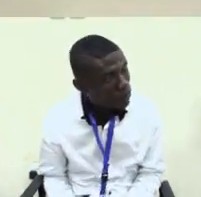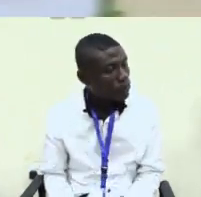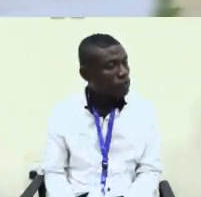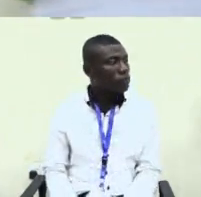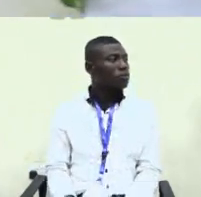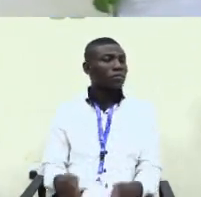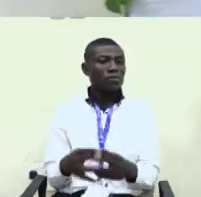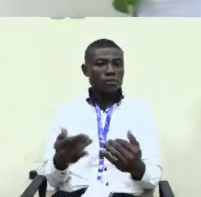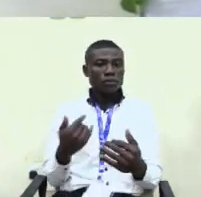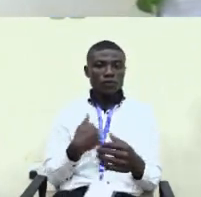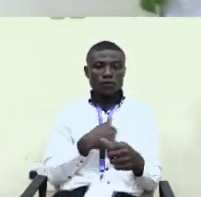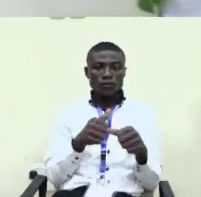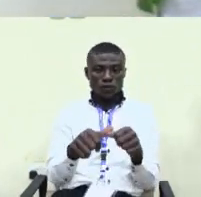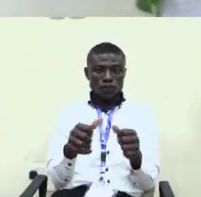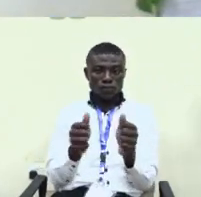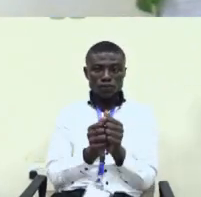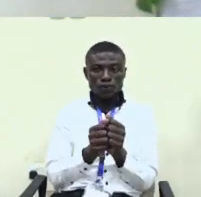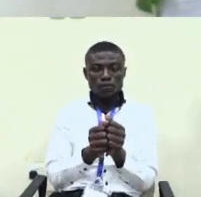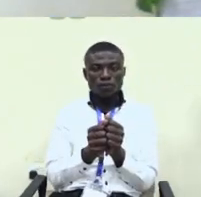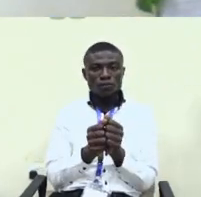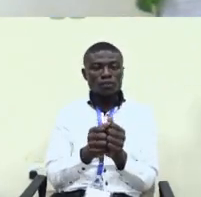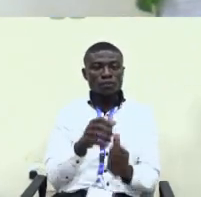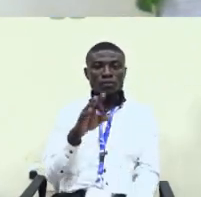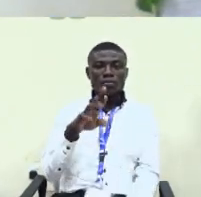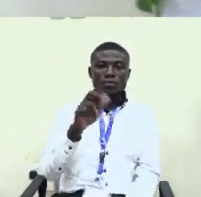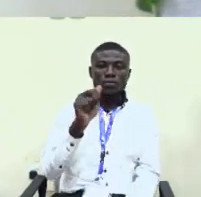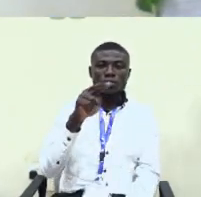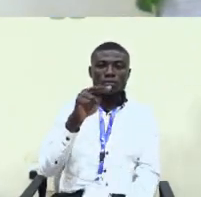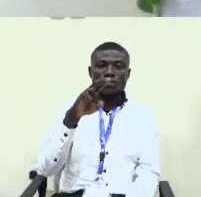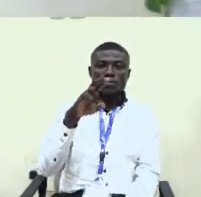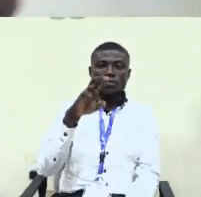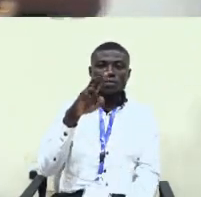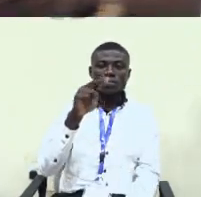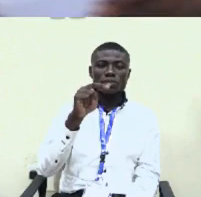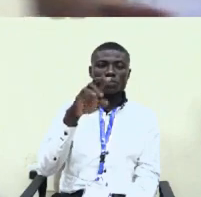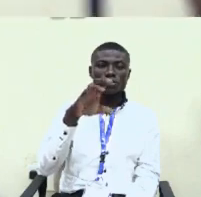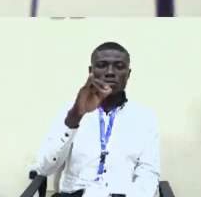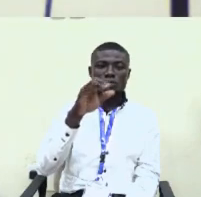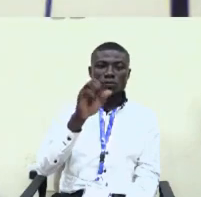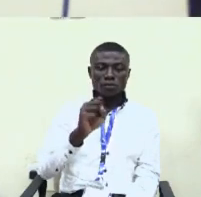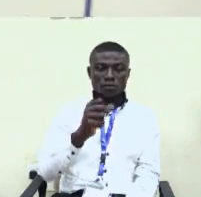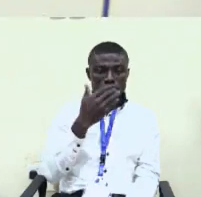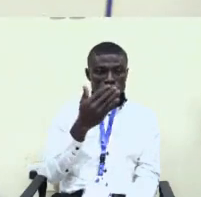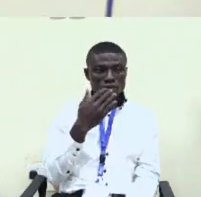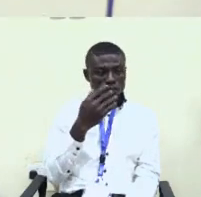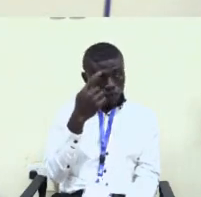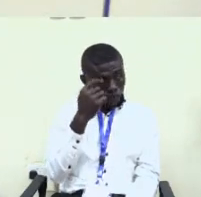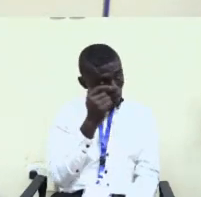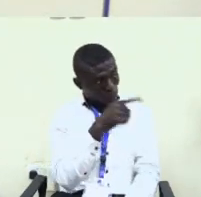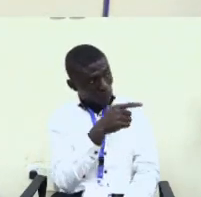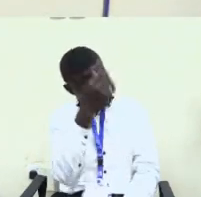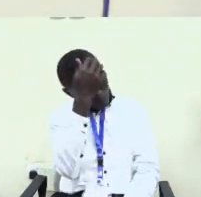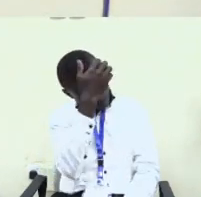Okay, so now we move on to Francis Eshon. Thank you, Madam Moderator. So for